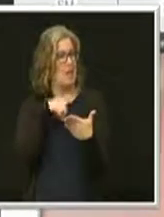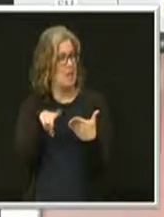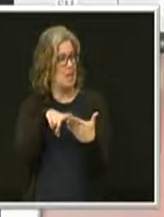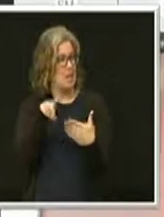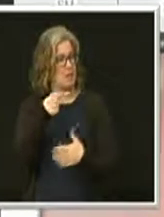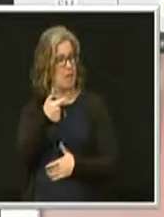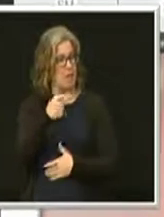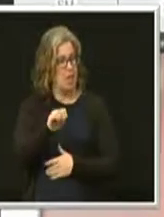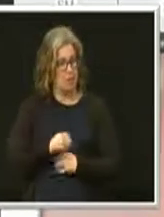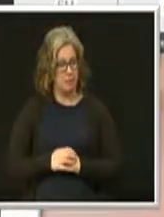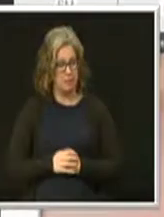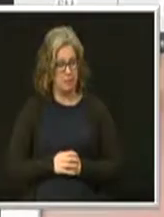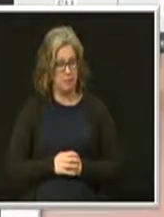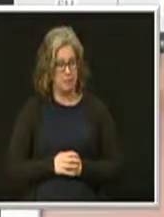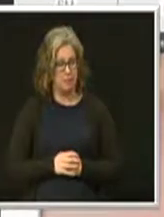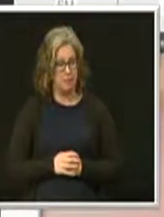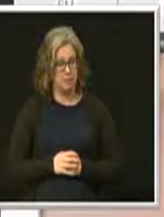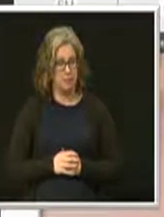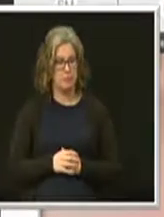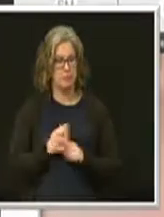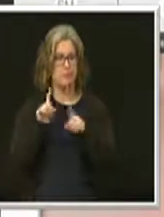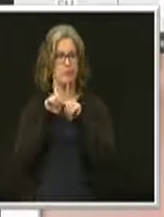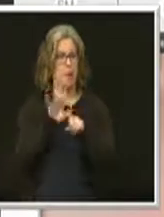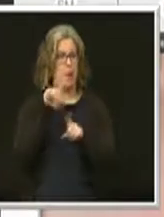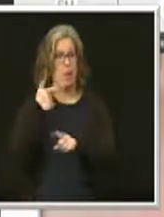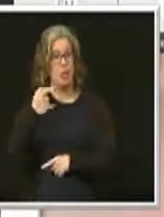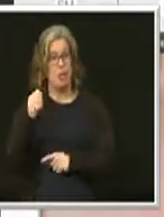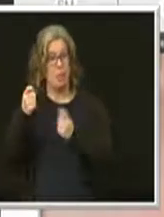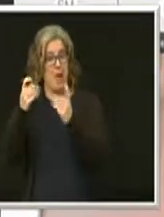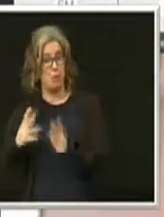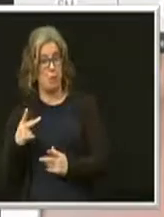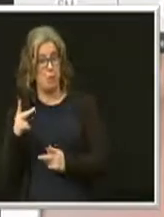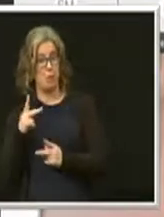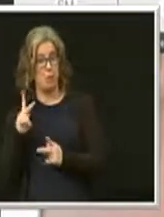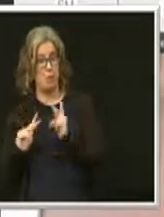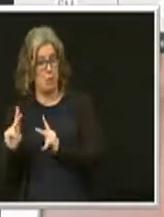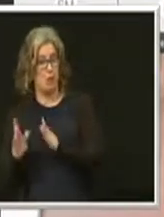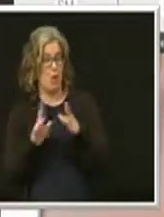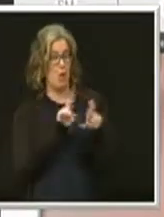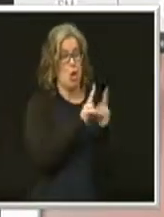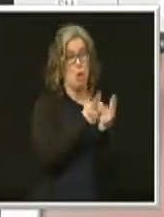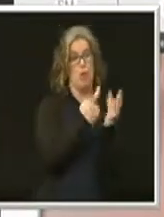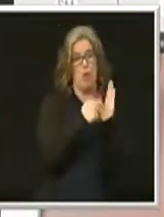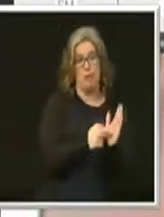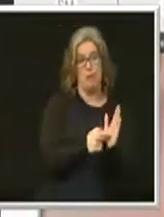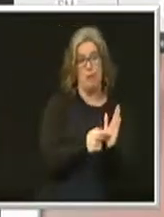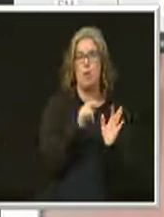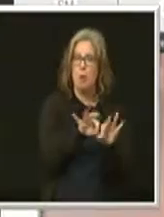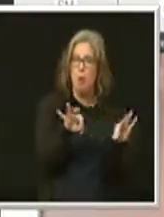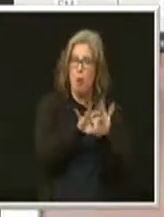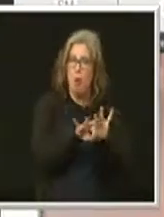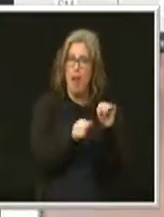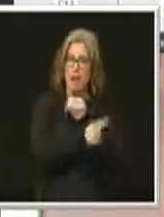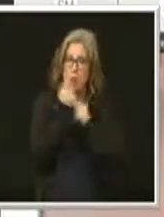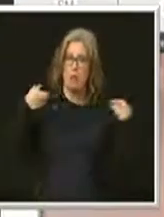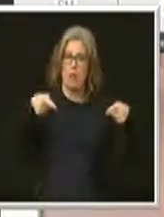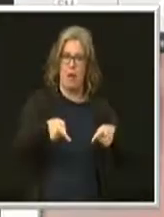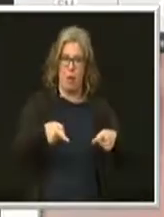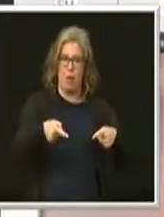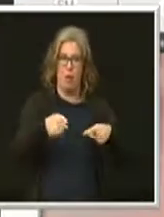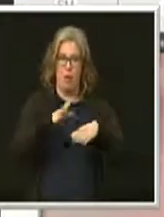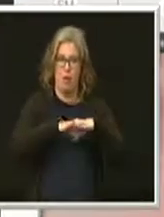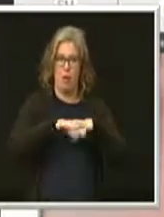of GE, and they were accompanied by both GE management personnel and a union representative. So that's important that everybody is